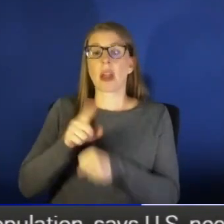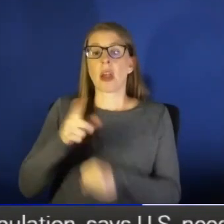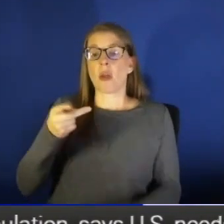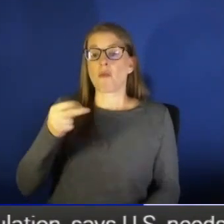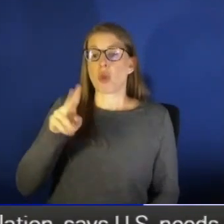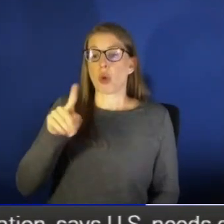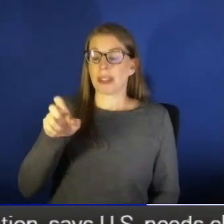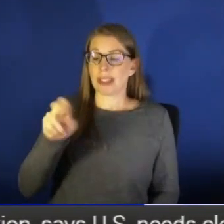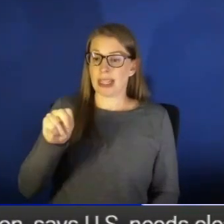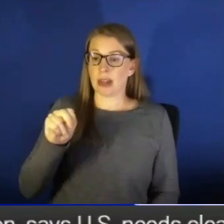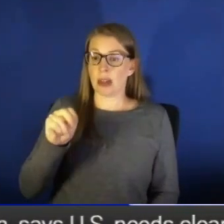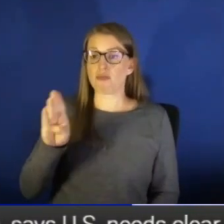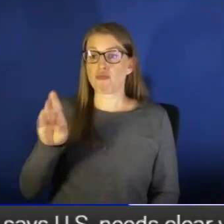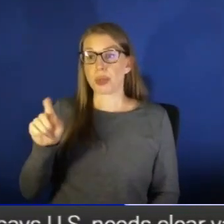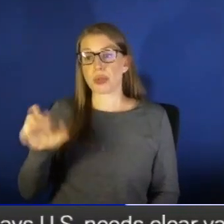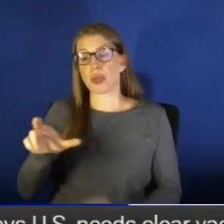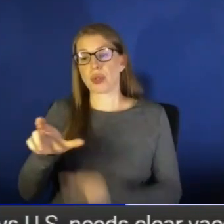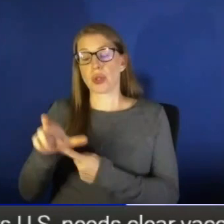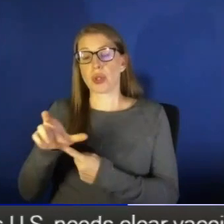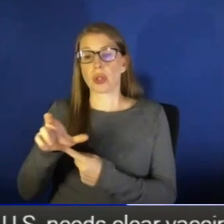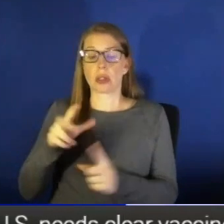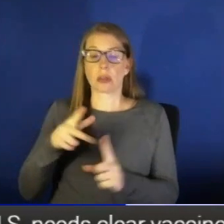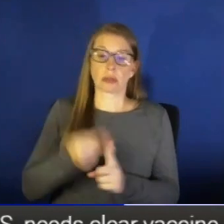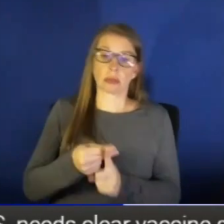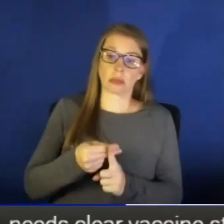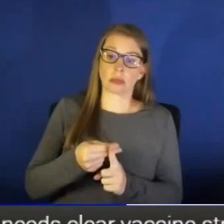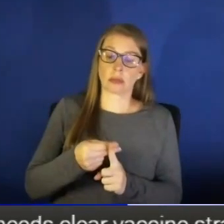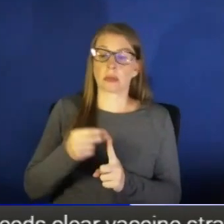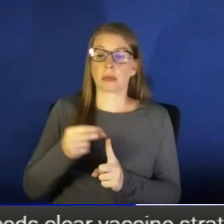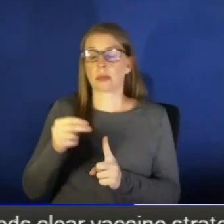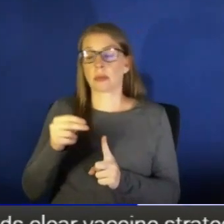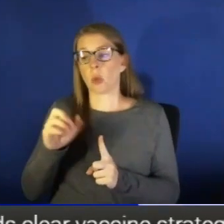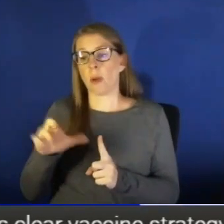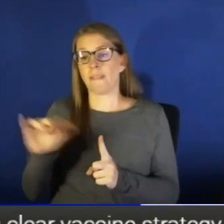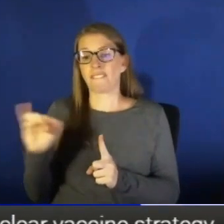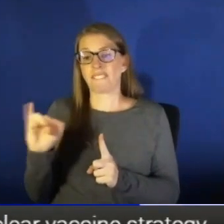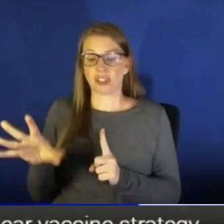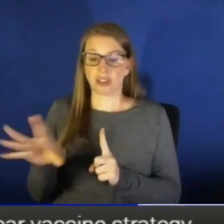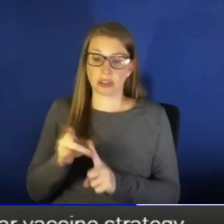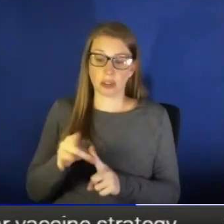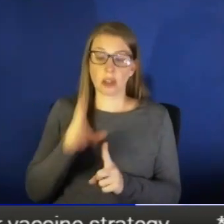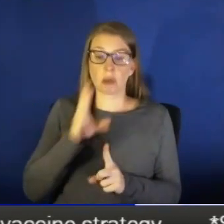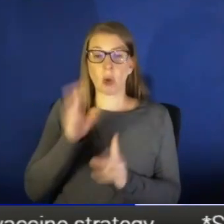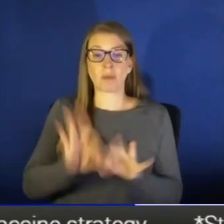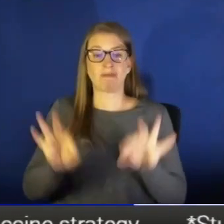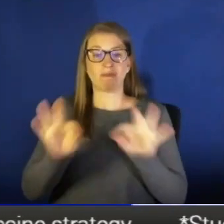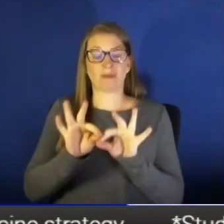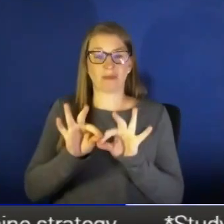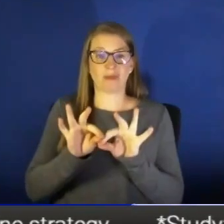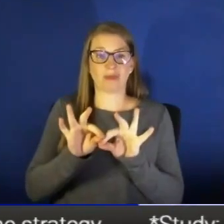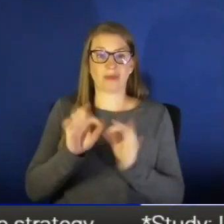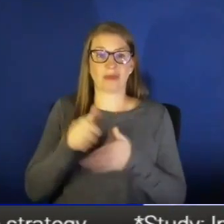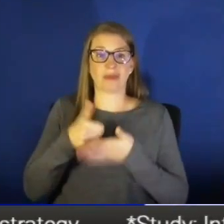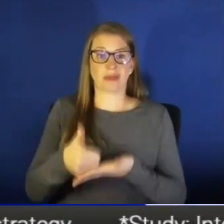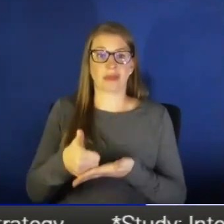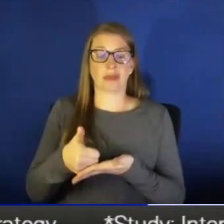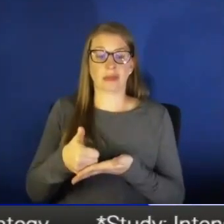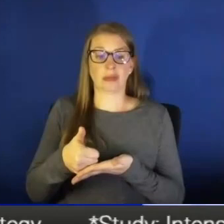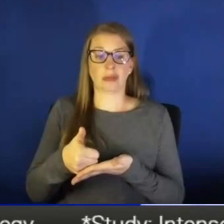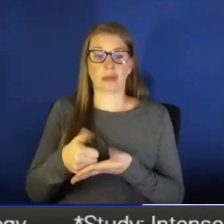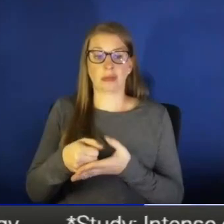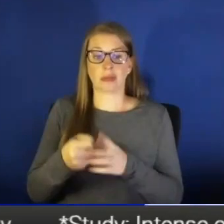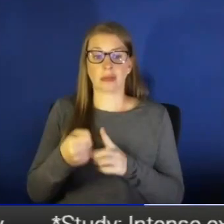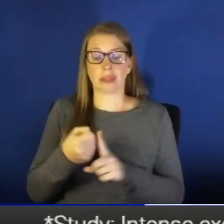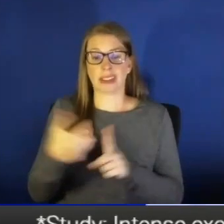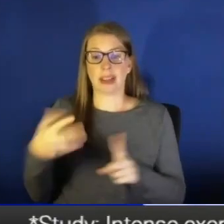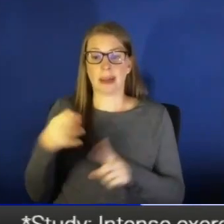or vaccination and infection, we know that is really important for helping expand those B cells and